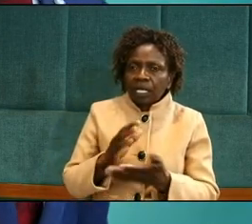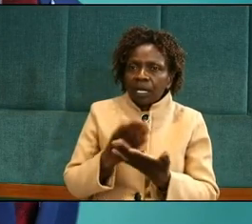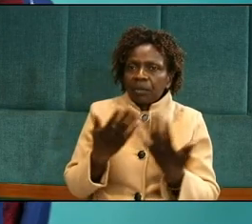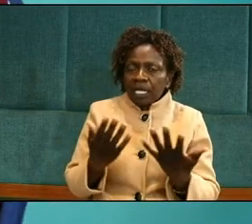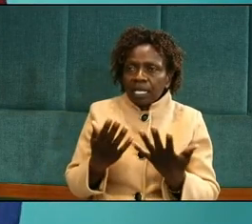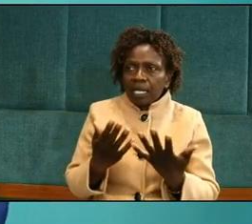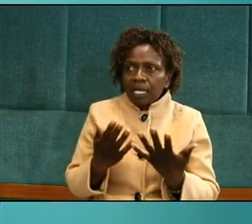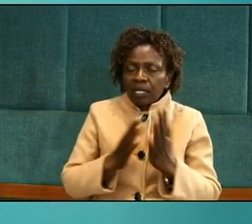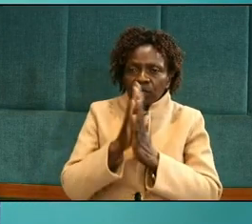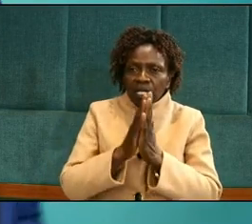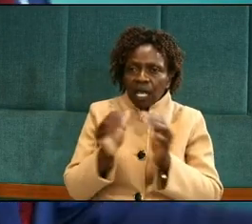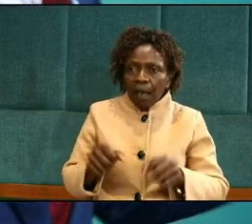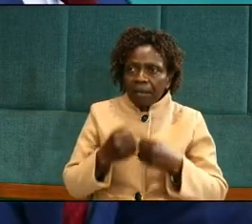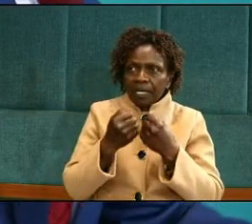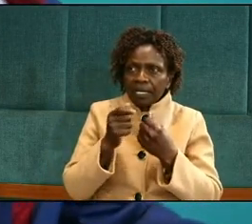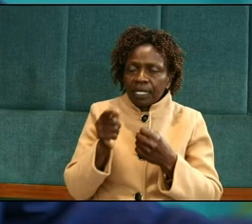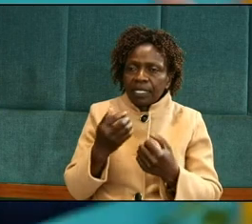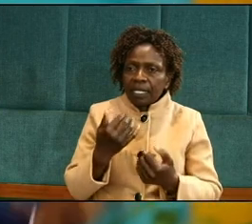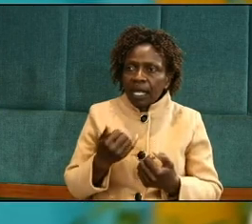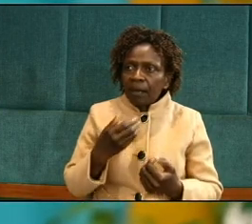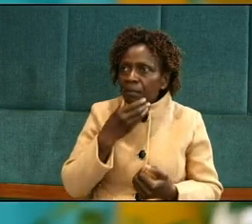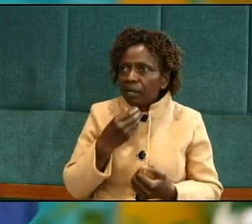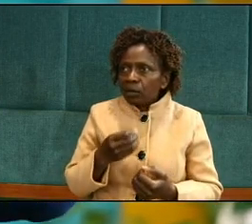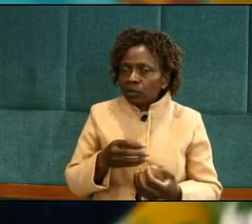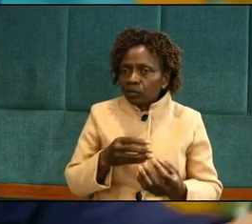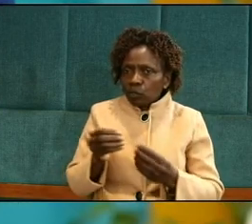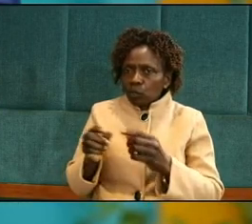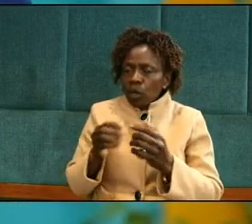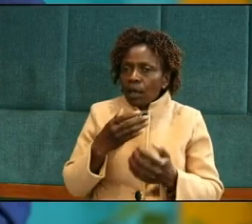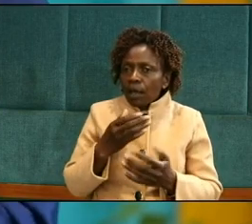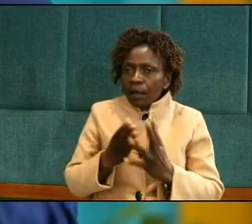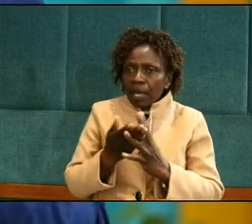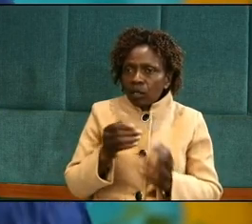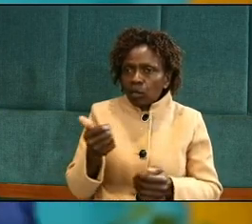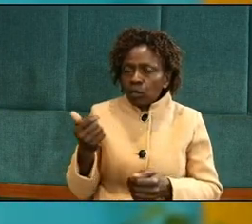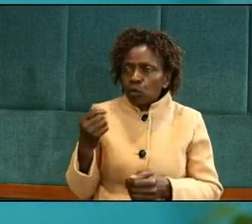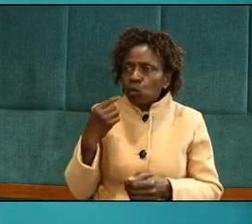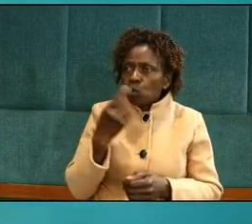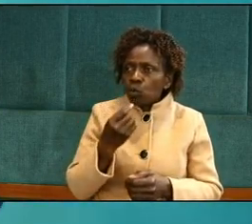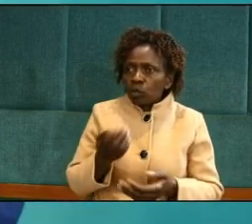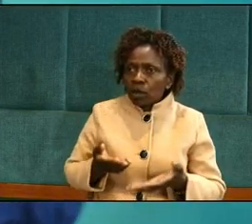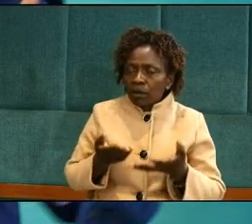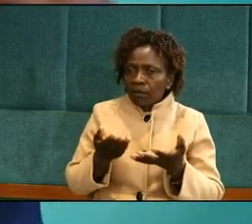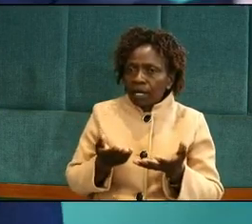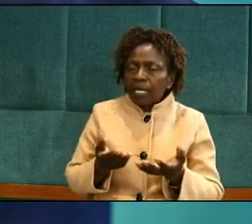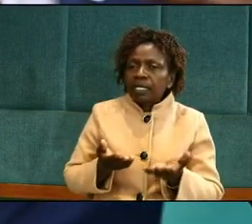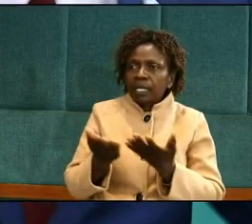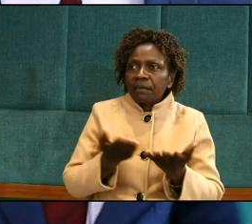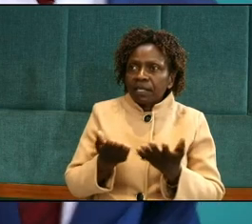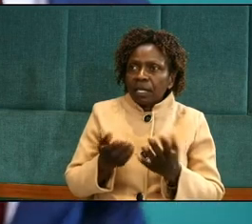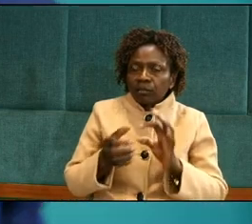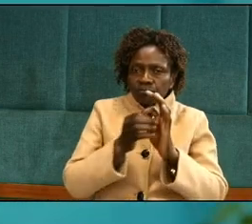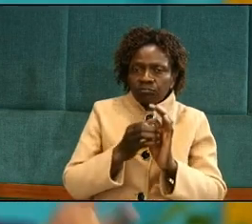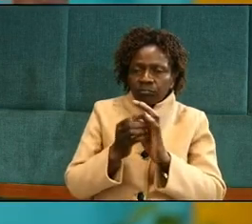something fascinating happened. This young man was gotten to be among those that would offer service and